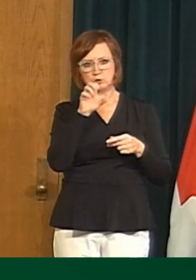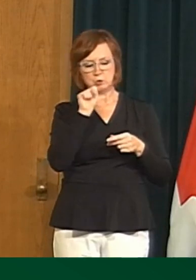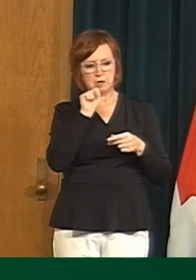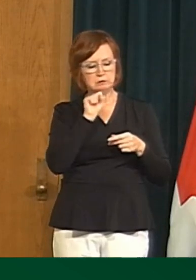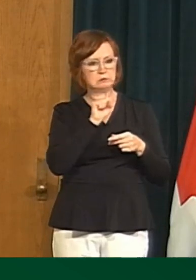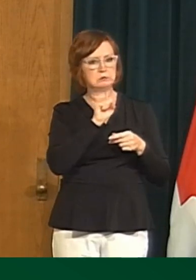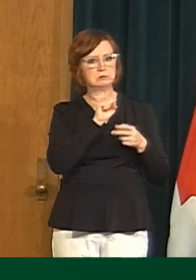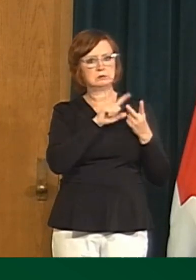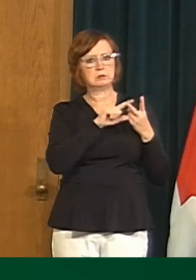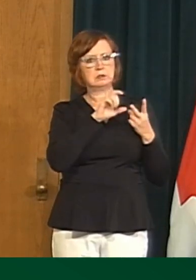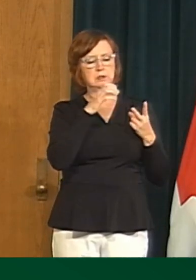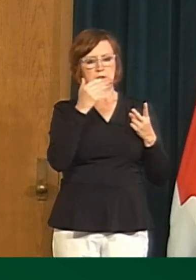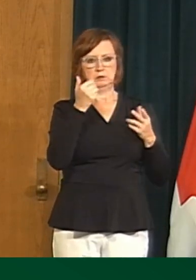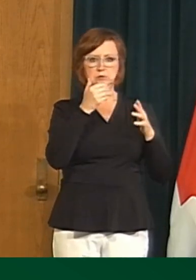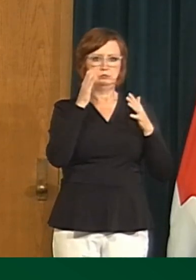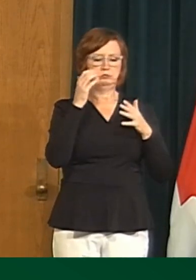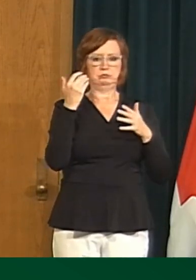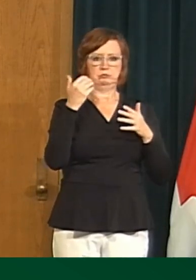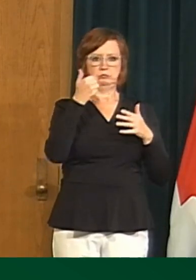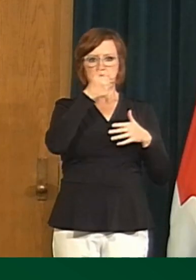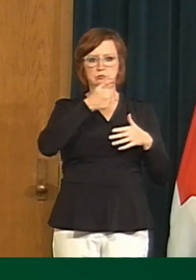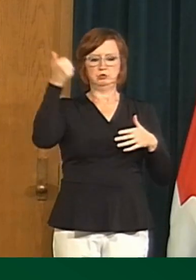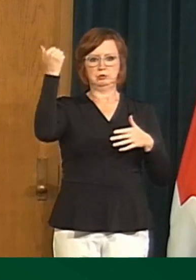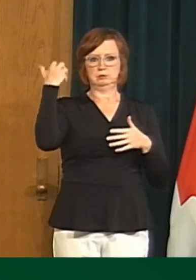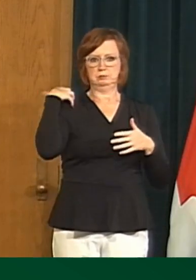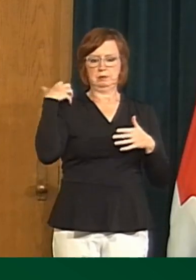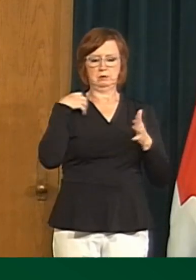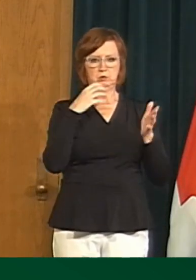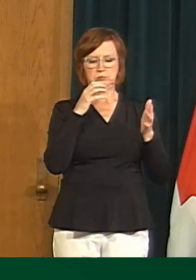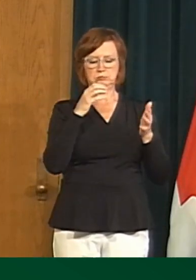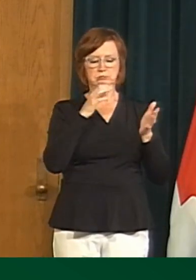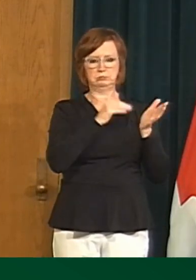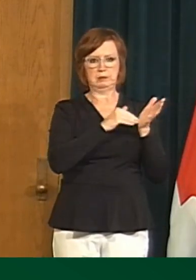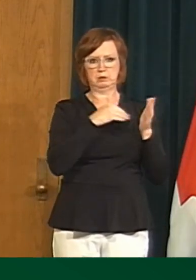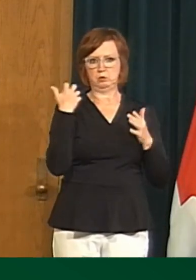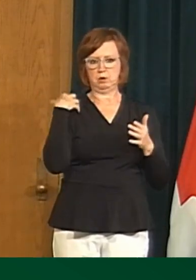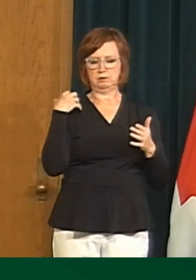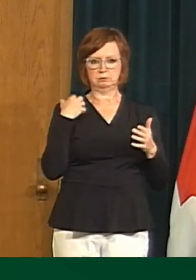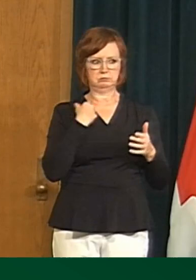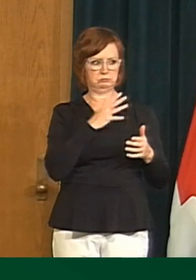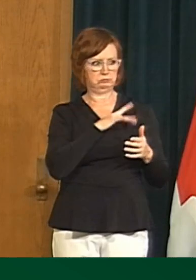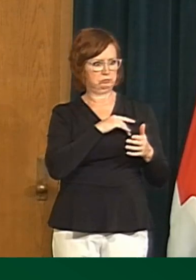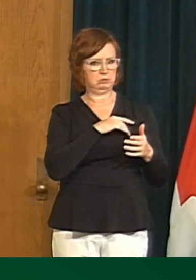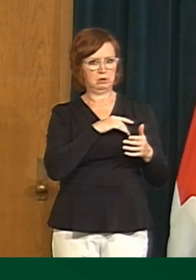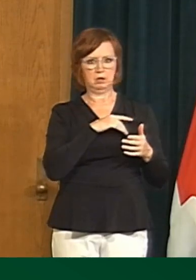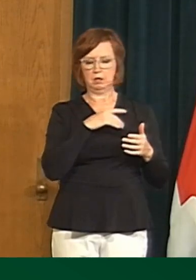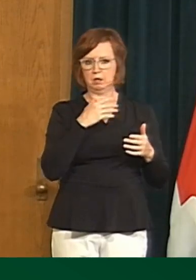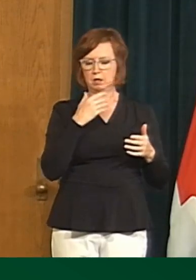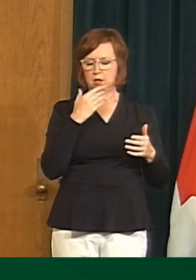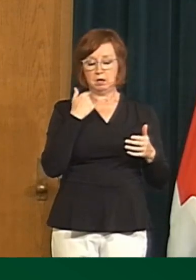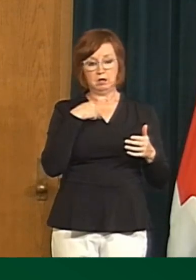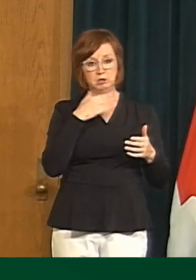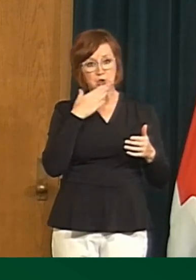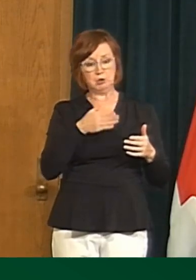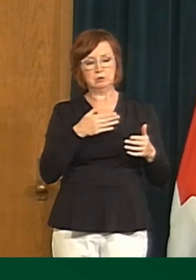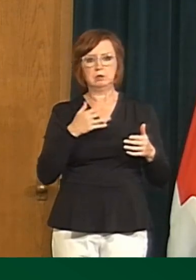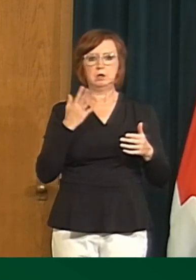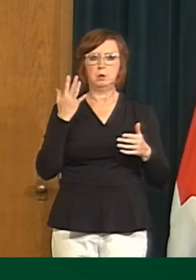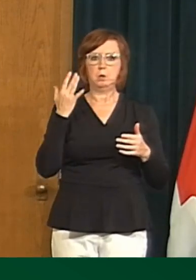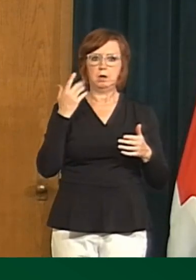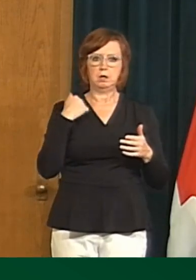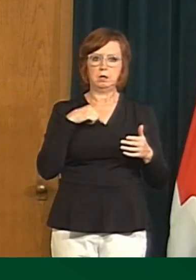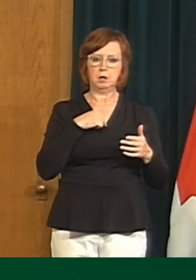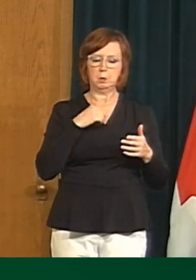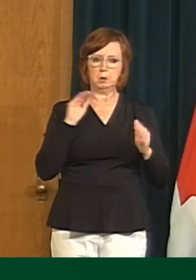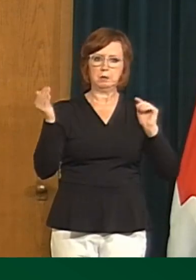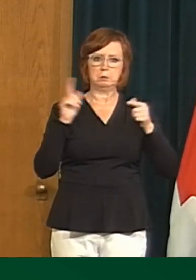to our collective success, and you don't have to look very far outside of our provincial borders to see some of the challenges